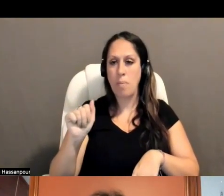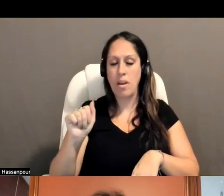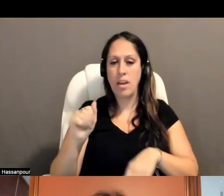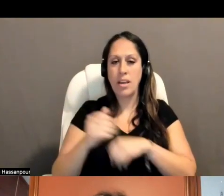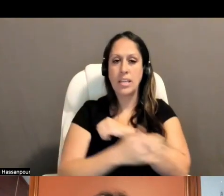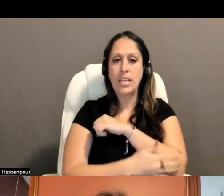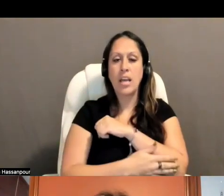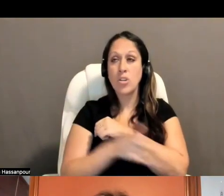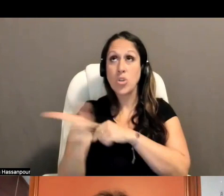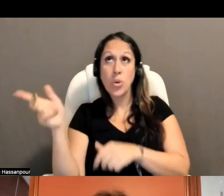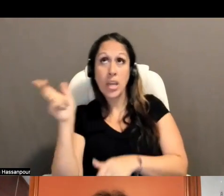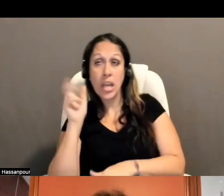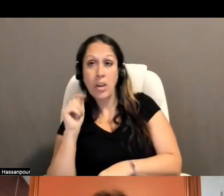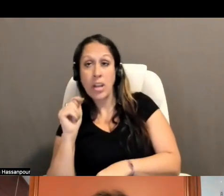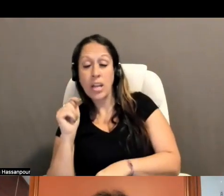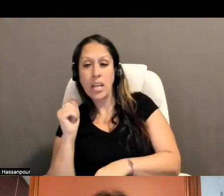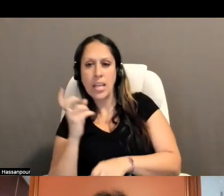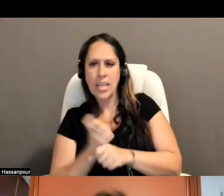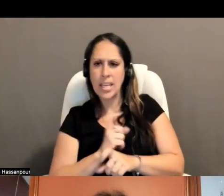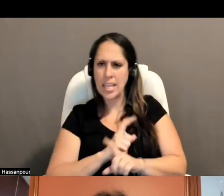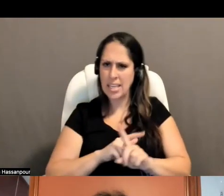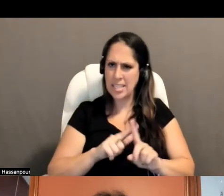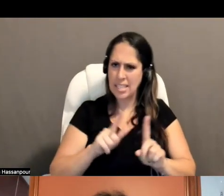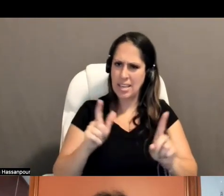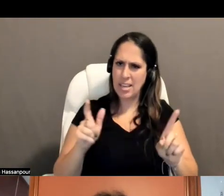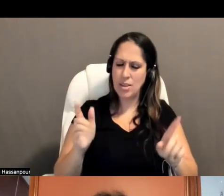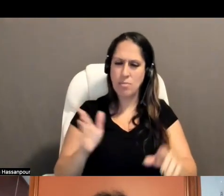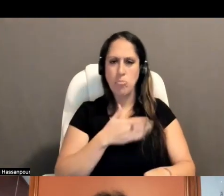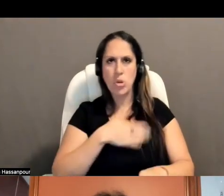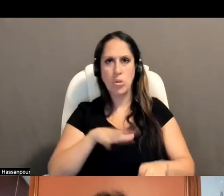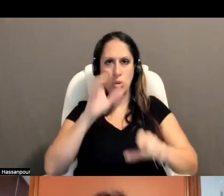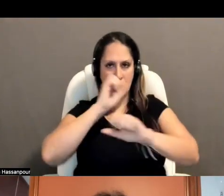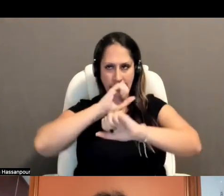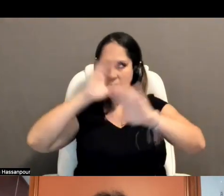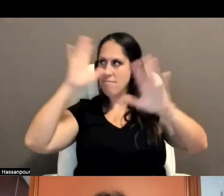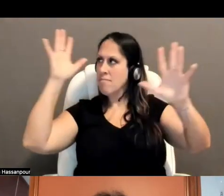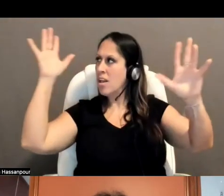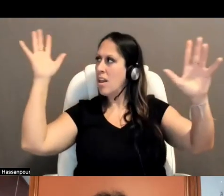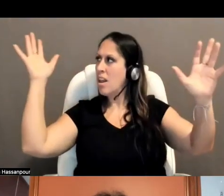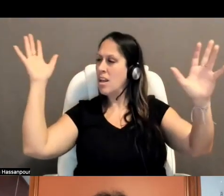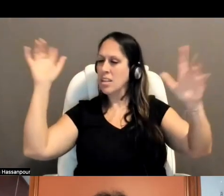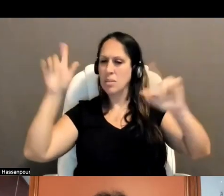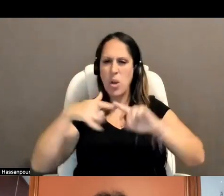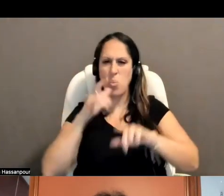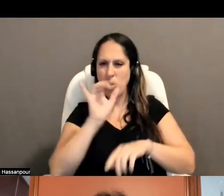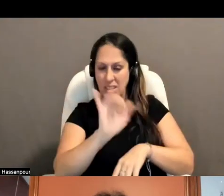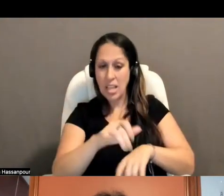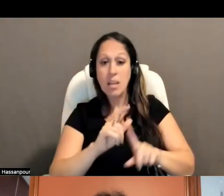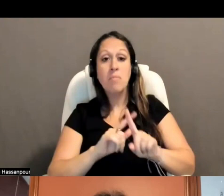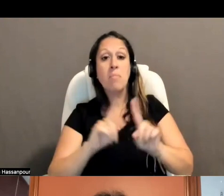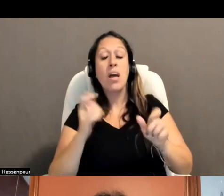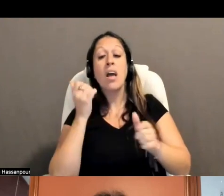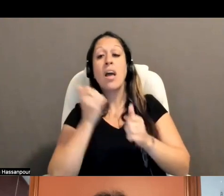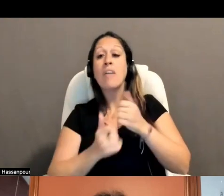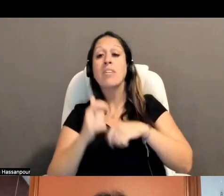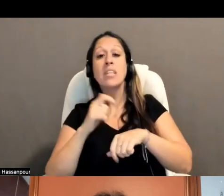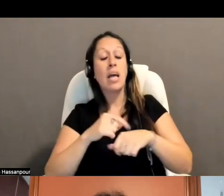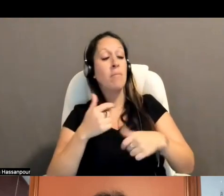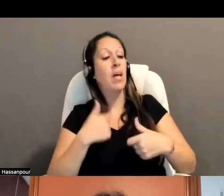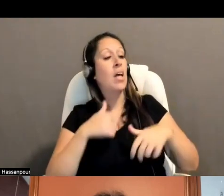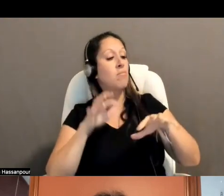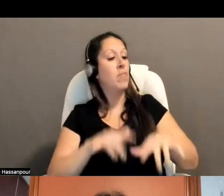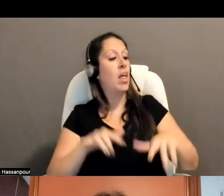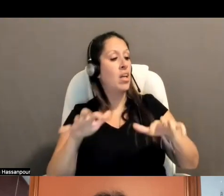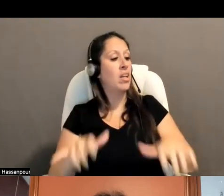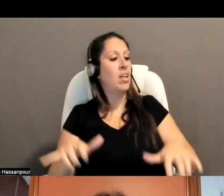may get a totally different musical vision about what it is. But every time I play it,